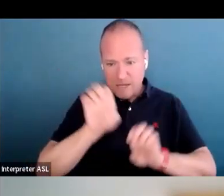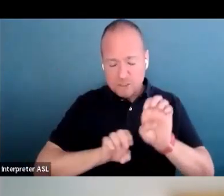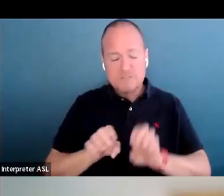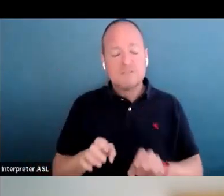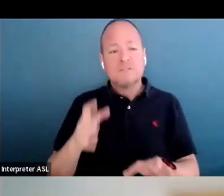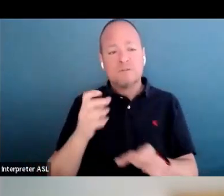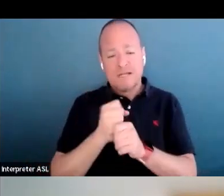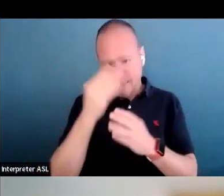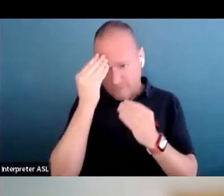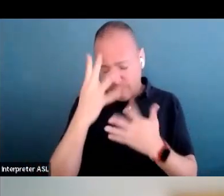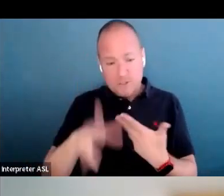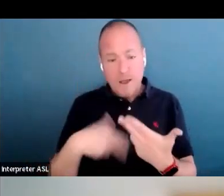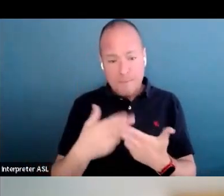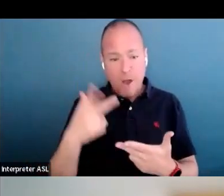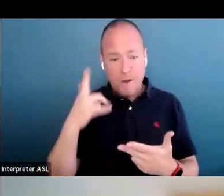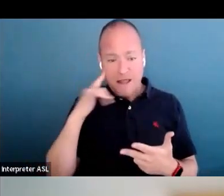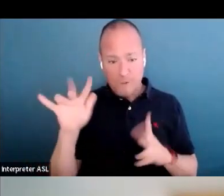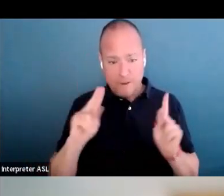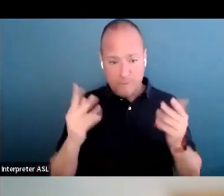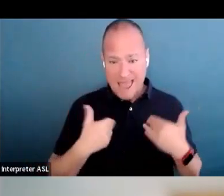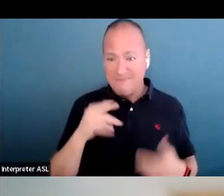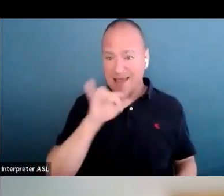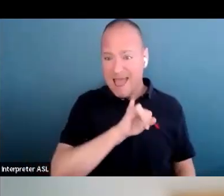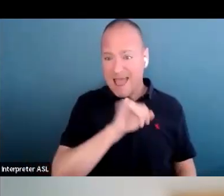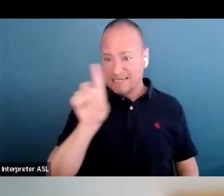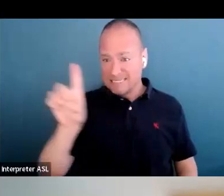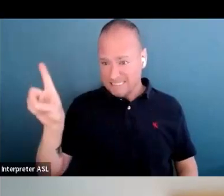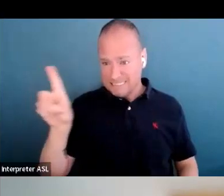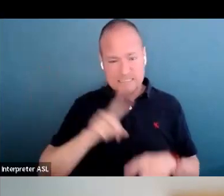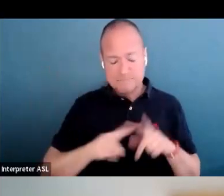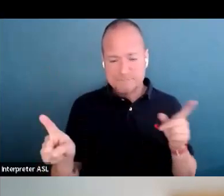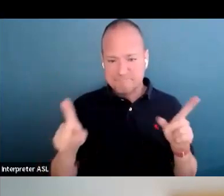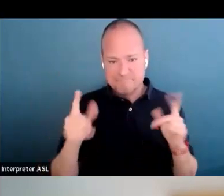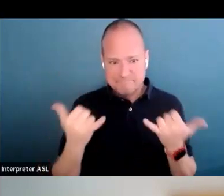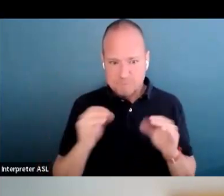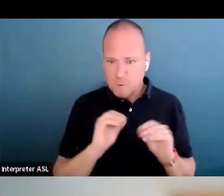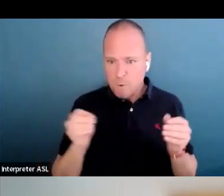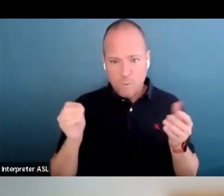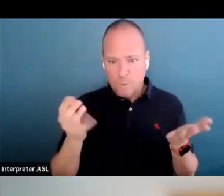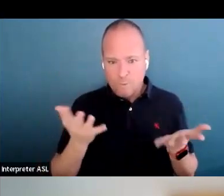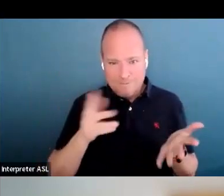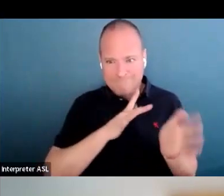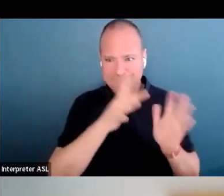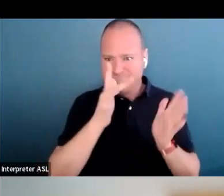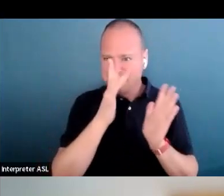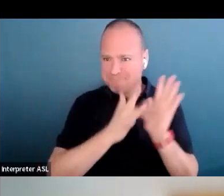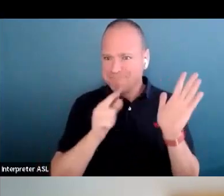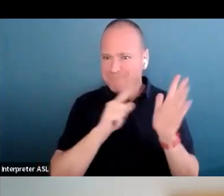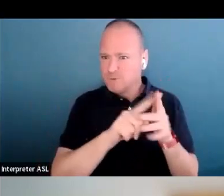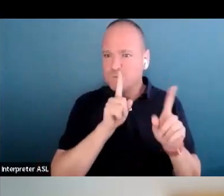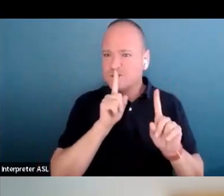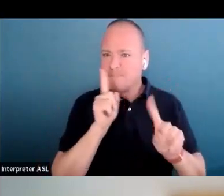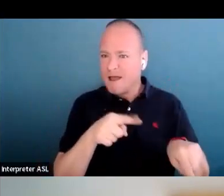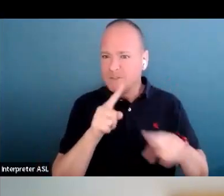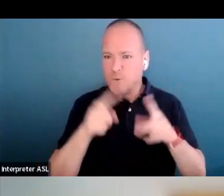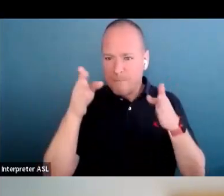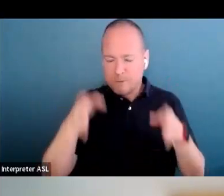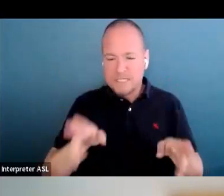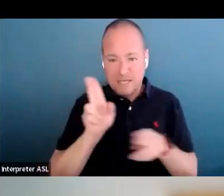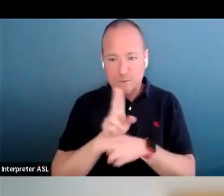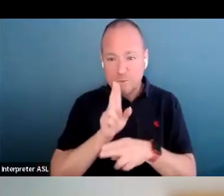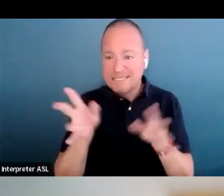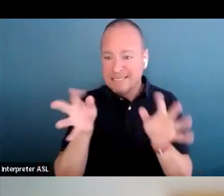many Californians with IDD, but currently, there is no way to respond to the survey for or as someone who uses language-based